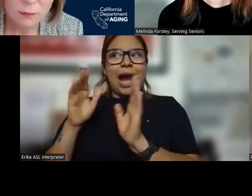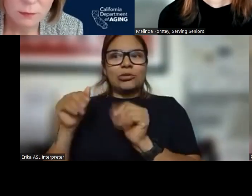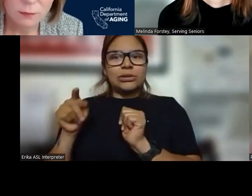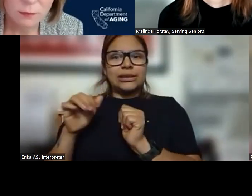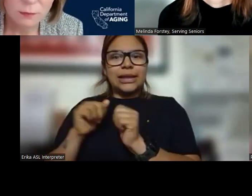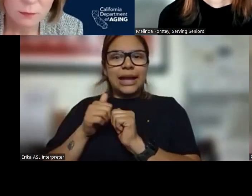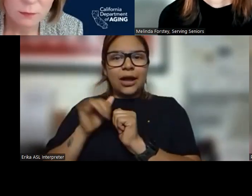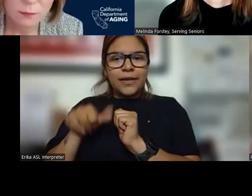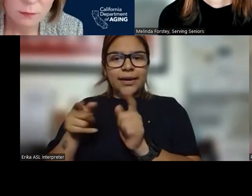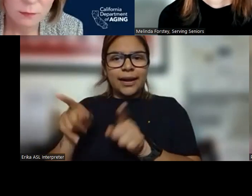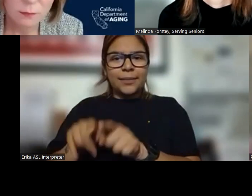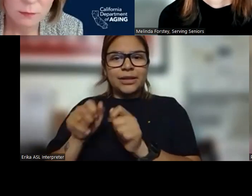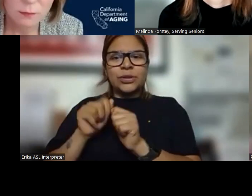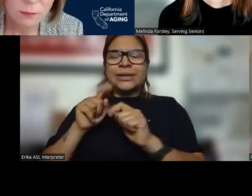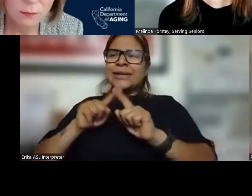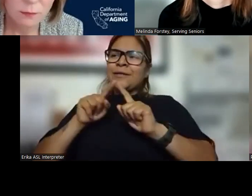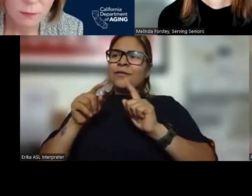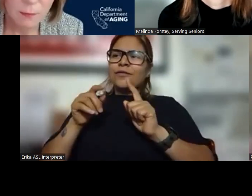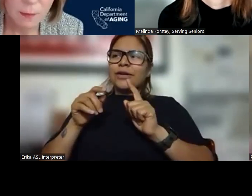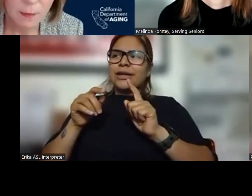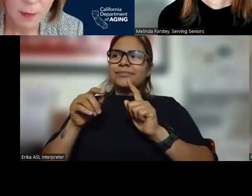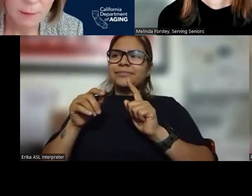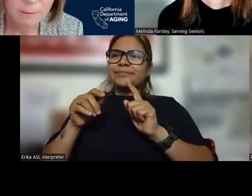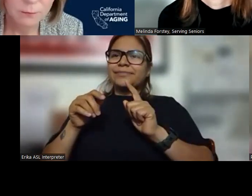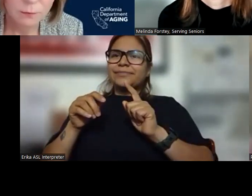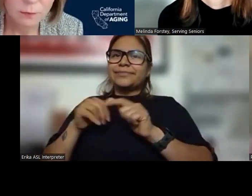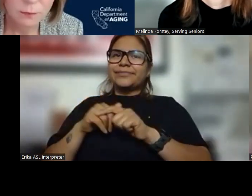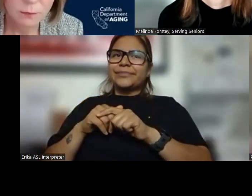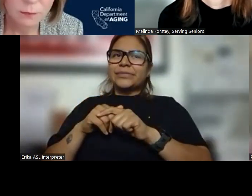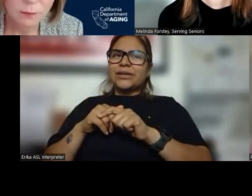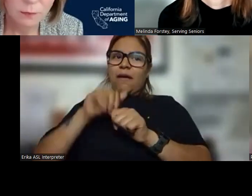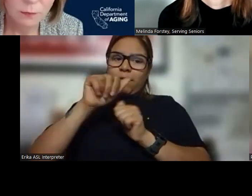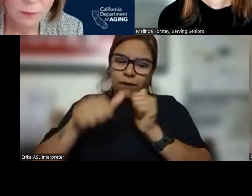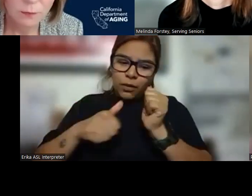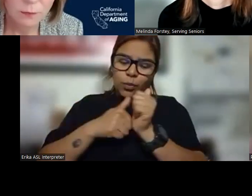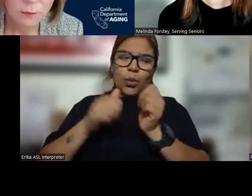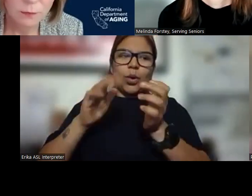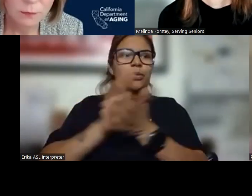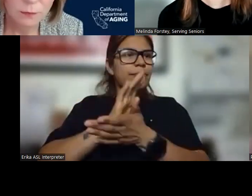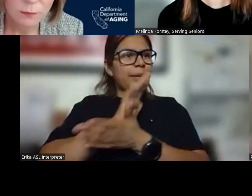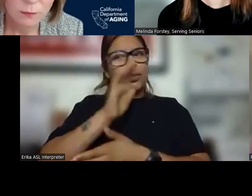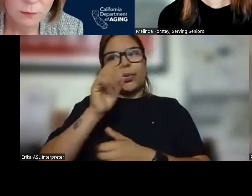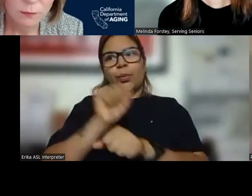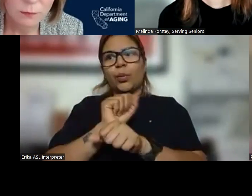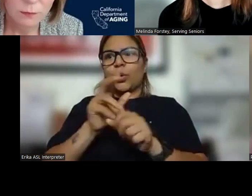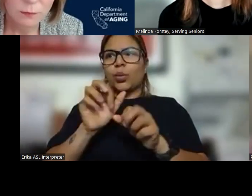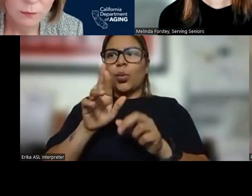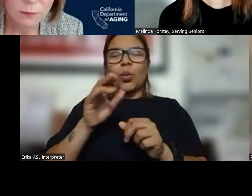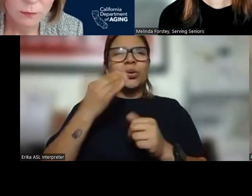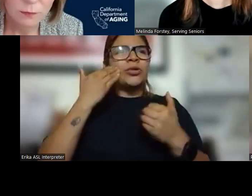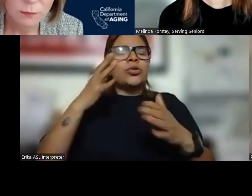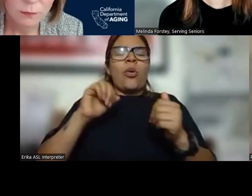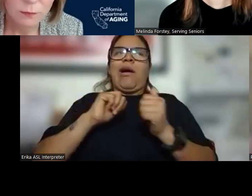on disability package, they have difficulty following up with the paperwork, or they may not understand how to ask for